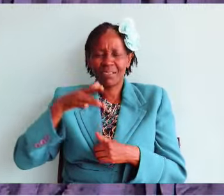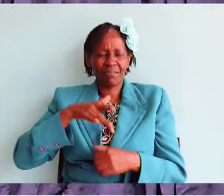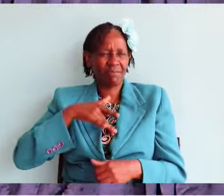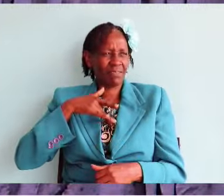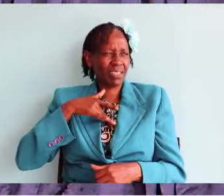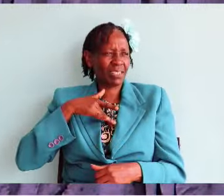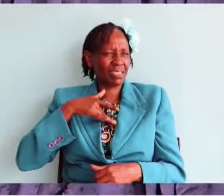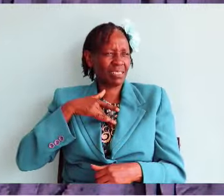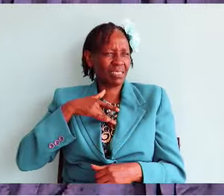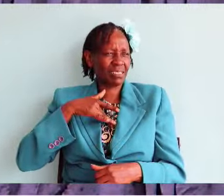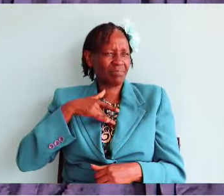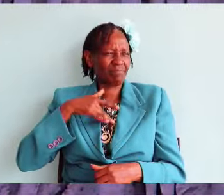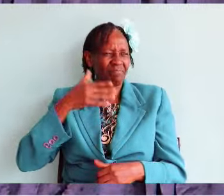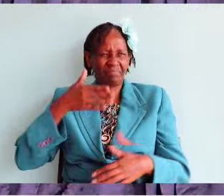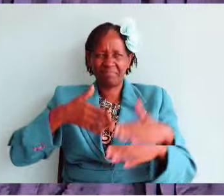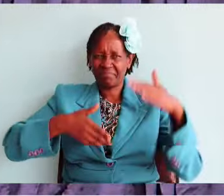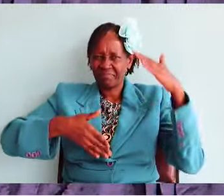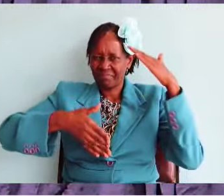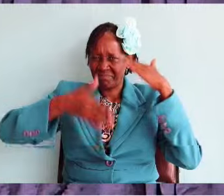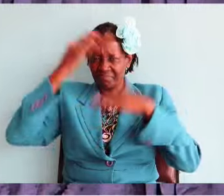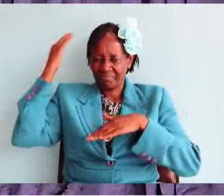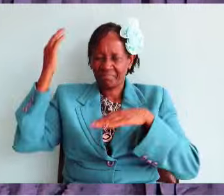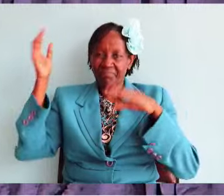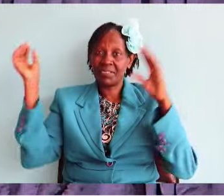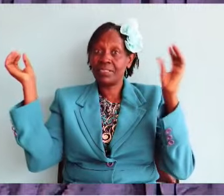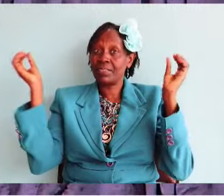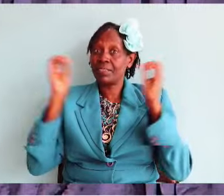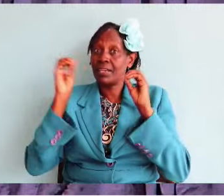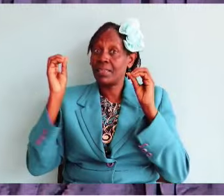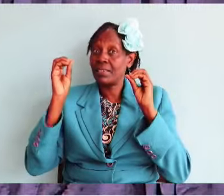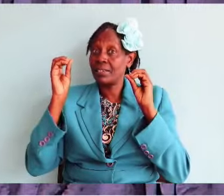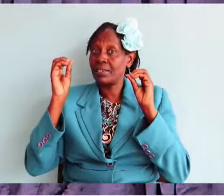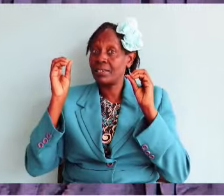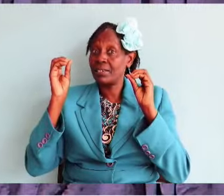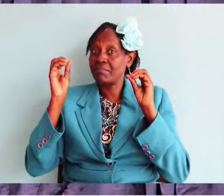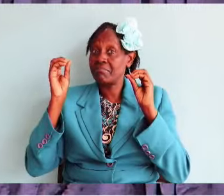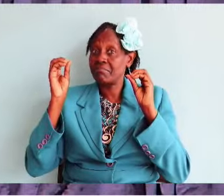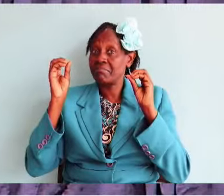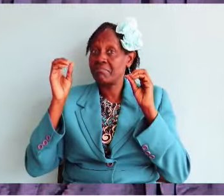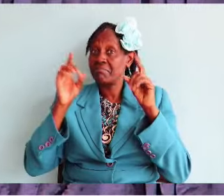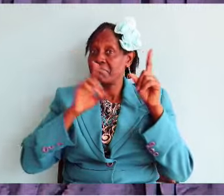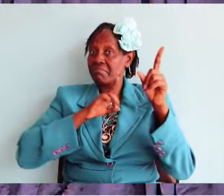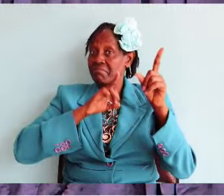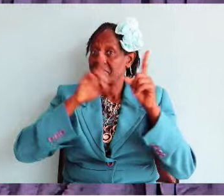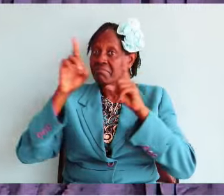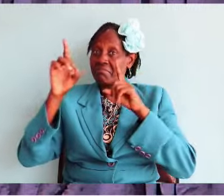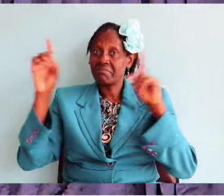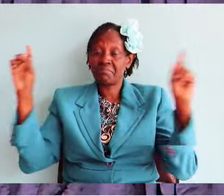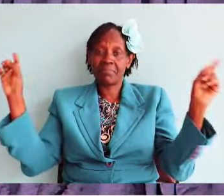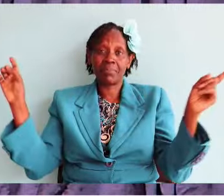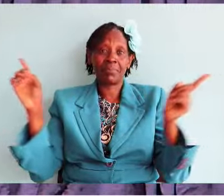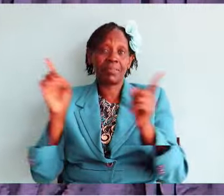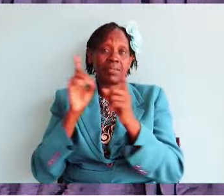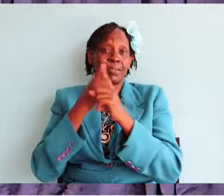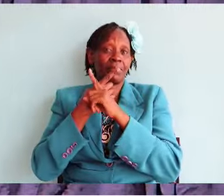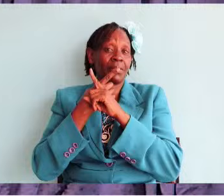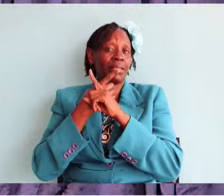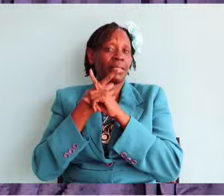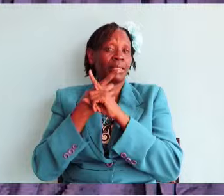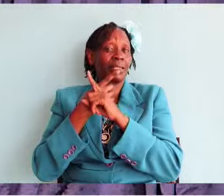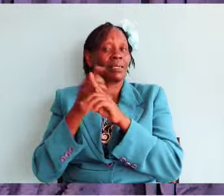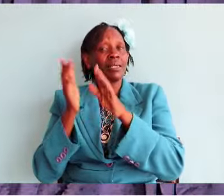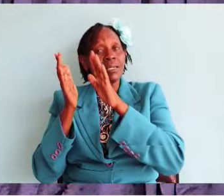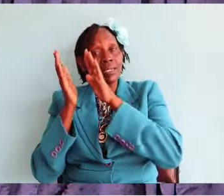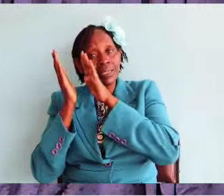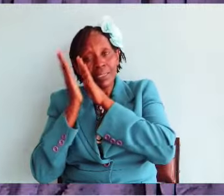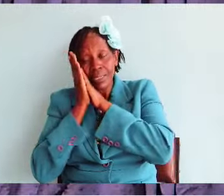another way. Was he sleeping? I don't know. Was he sitting?